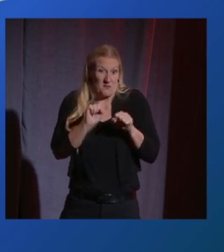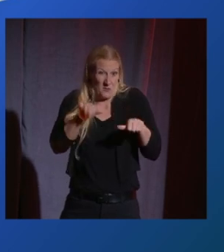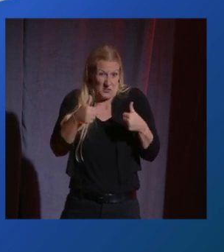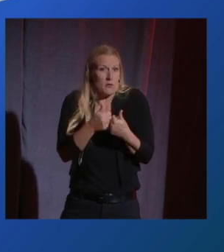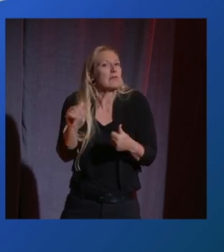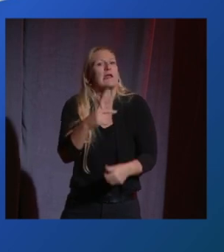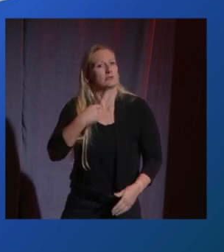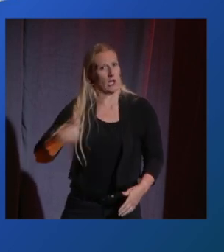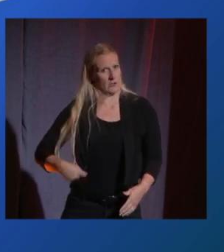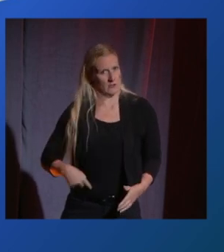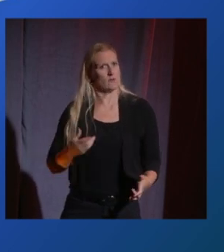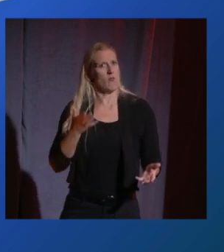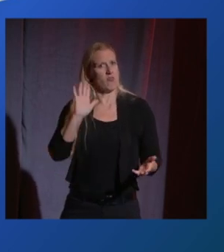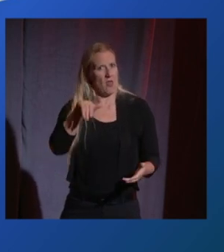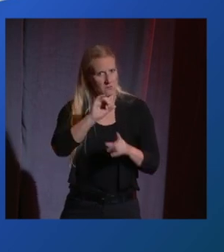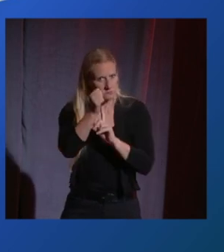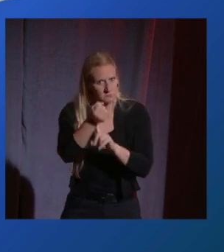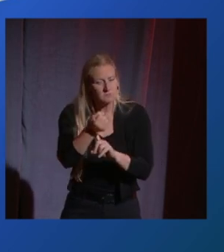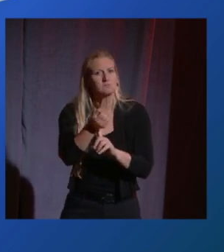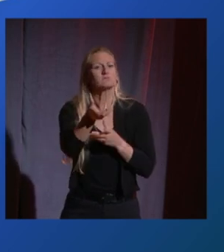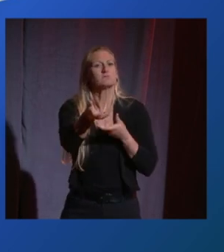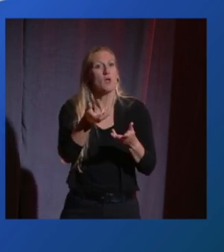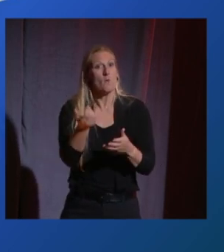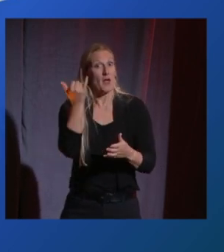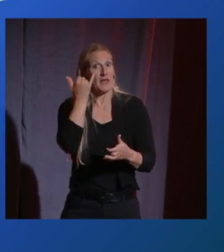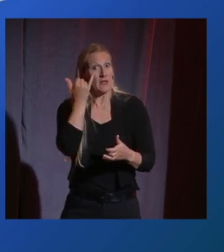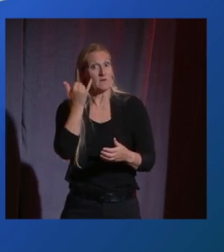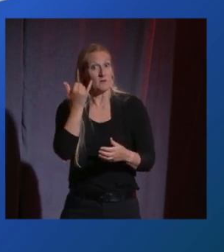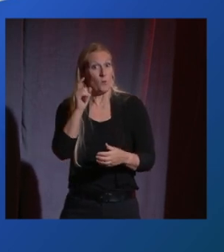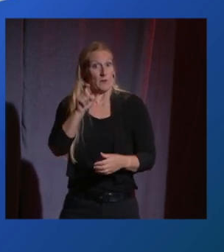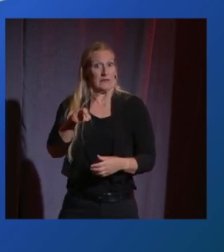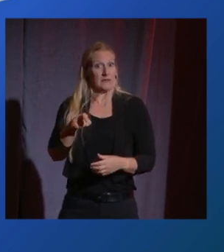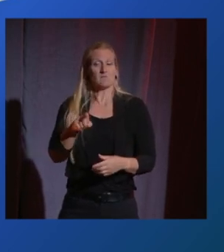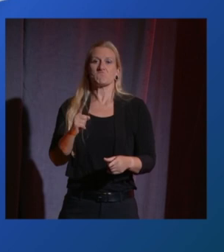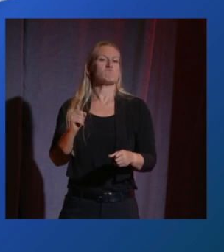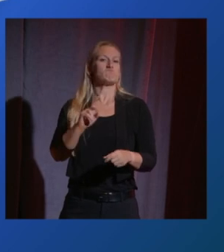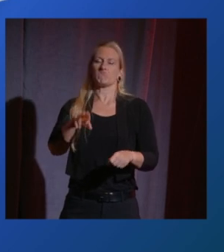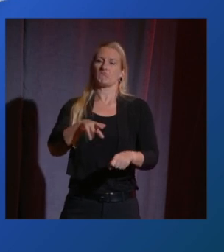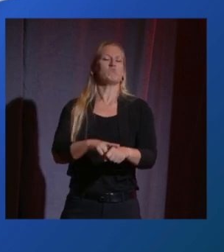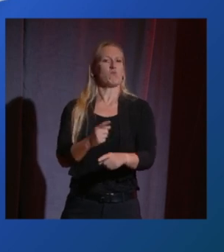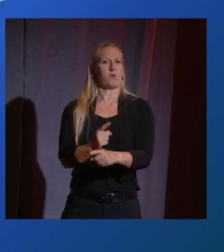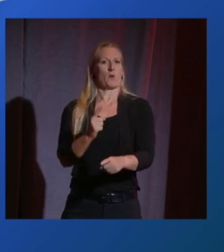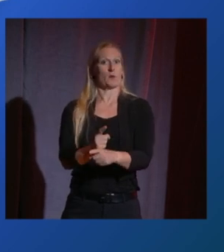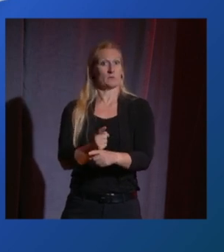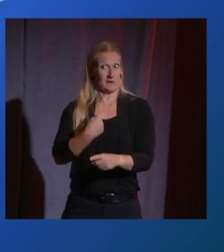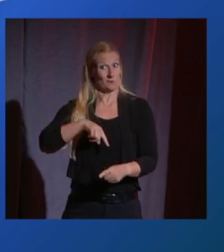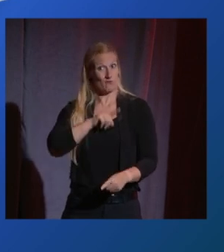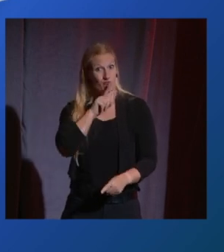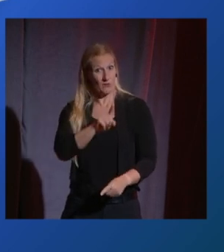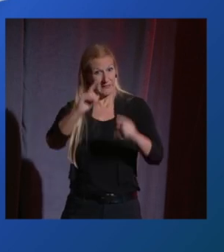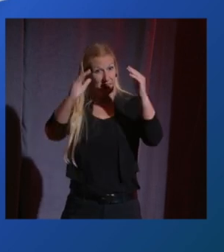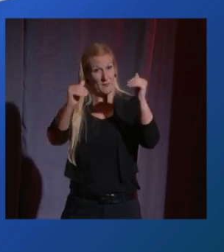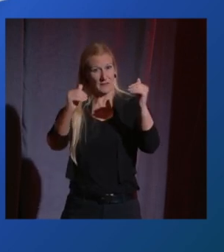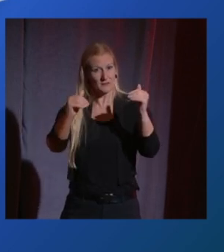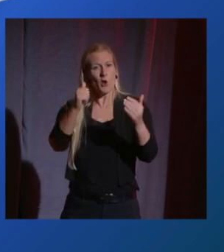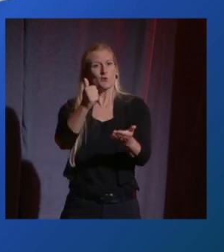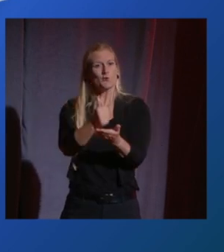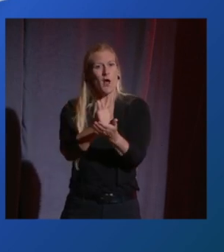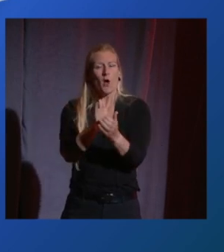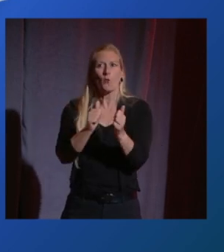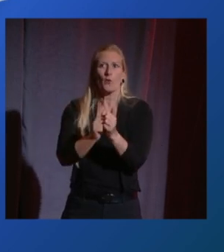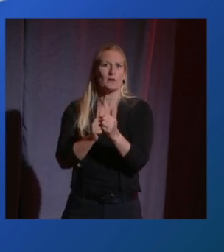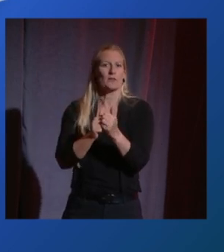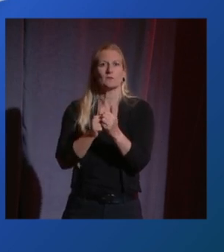time if called upon it's absolutely proper and expected for us to help with